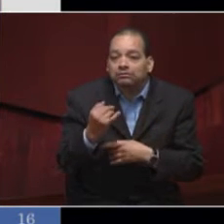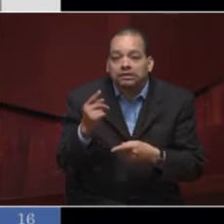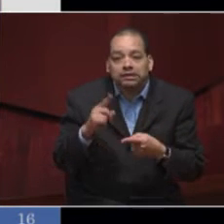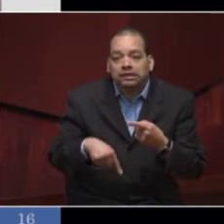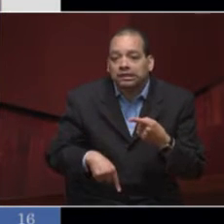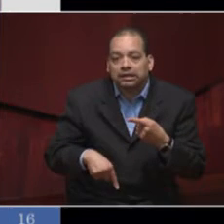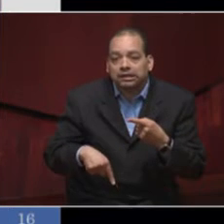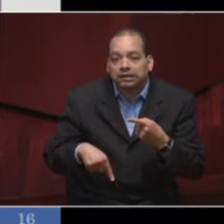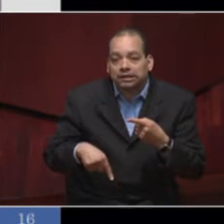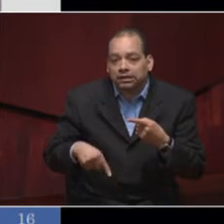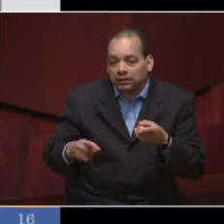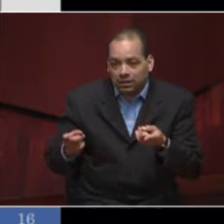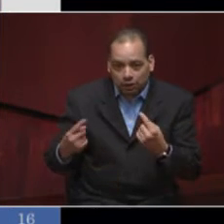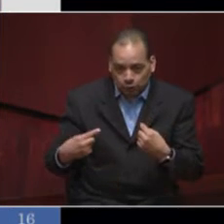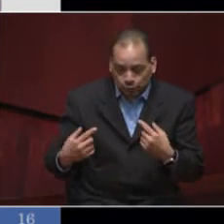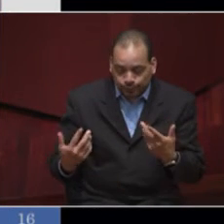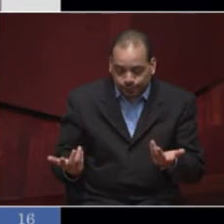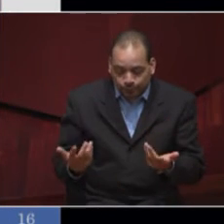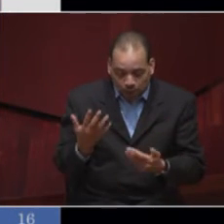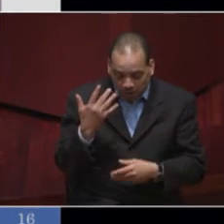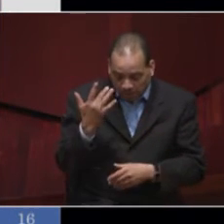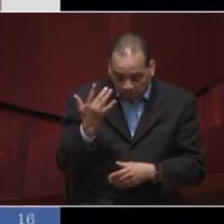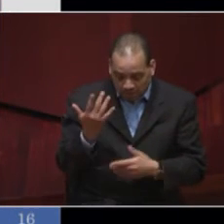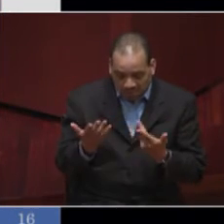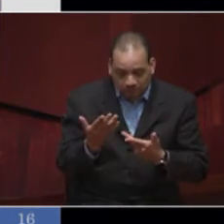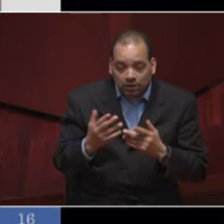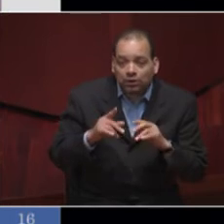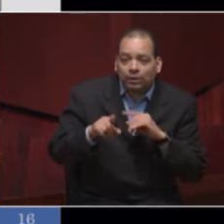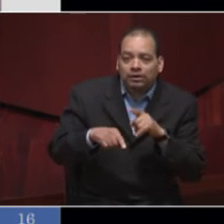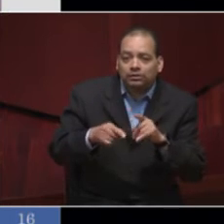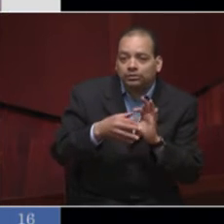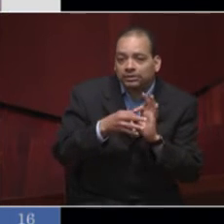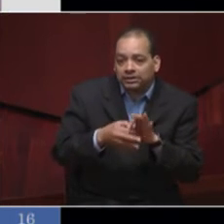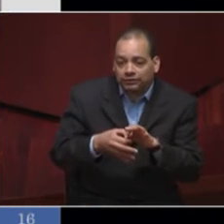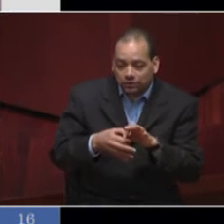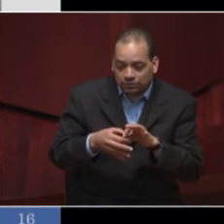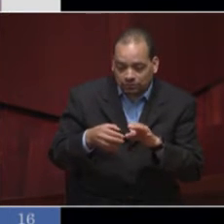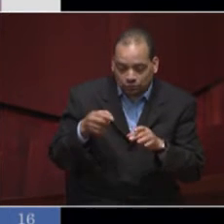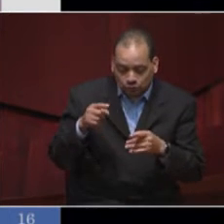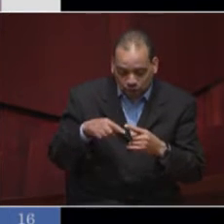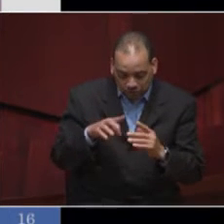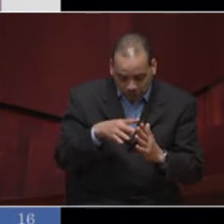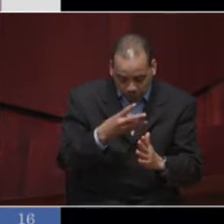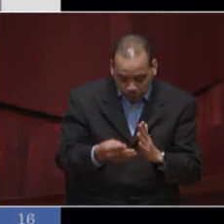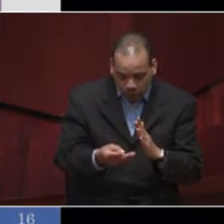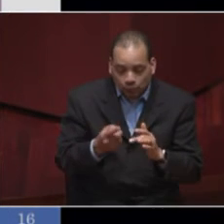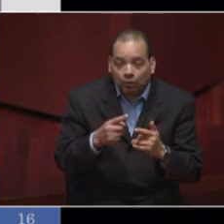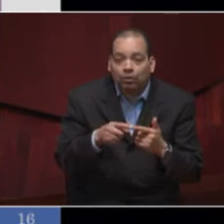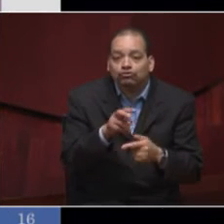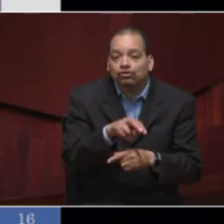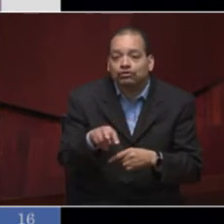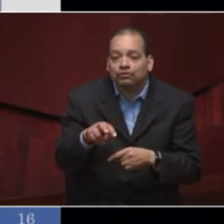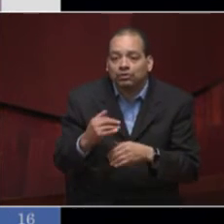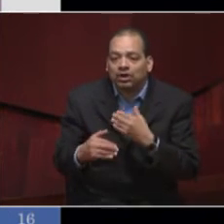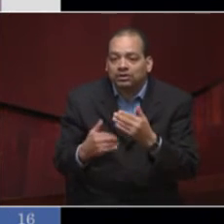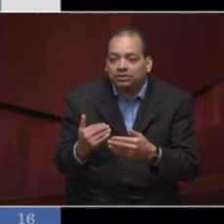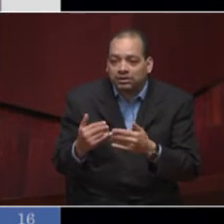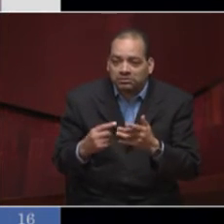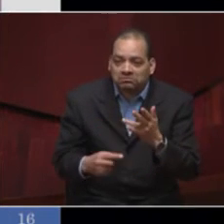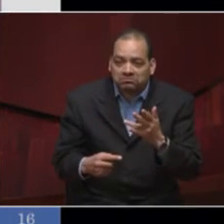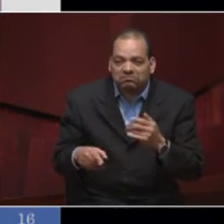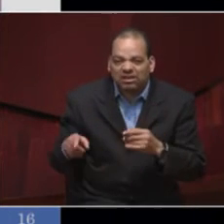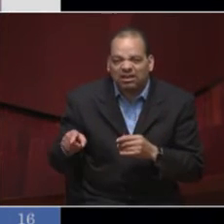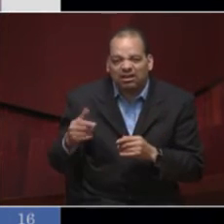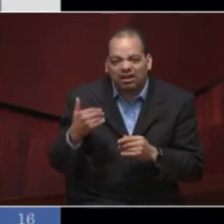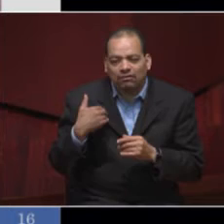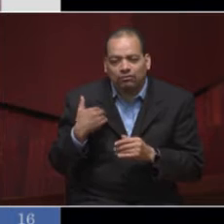question, because it might relate to specific scheduling or transfer procedures, for instance, they have a process in place to